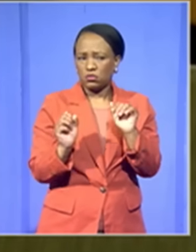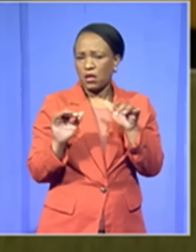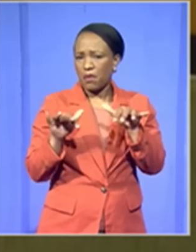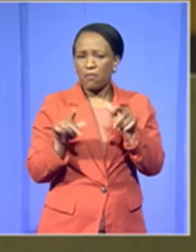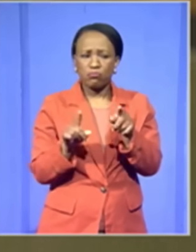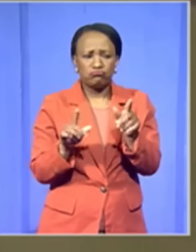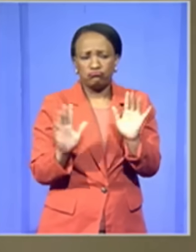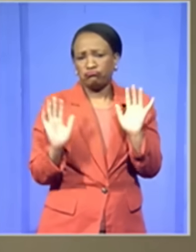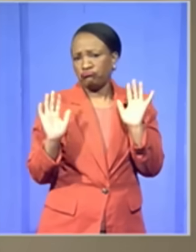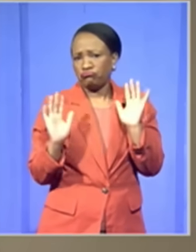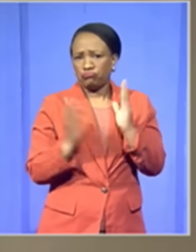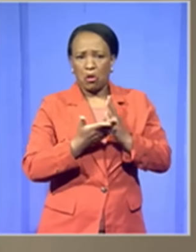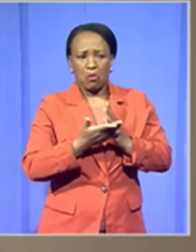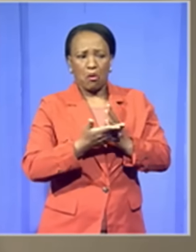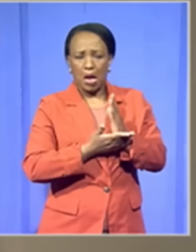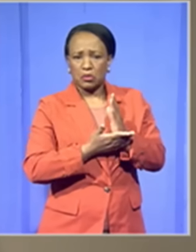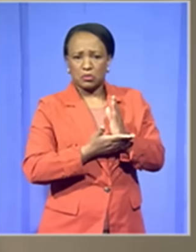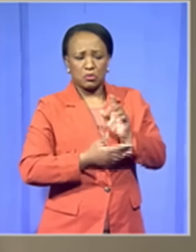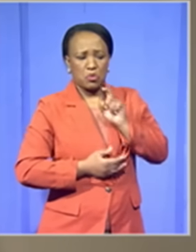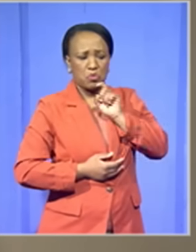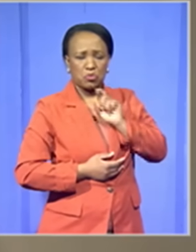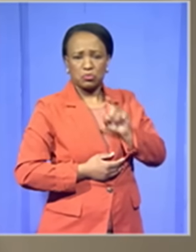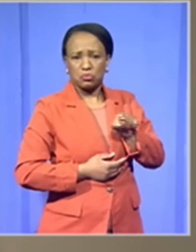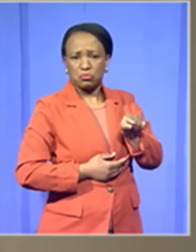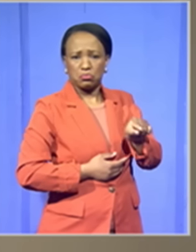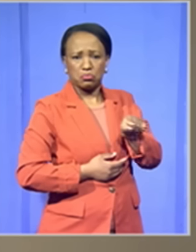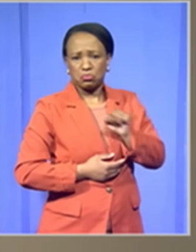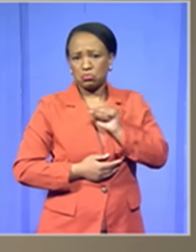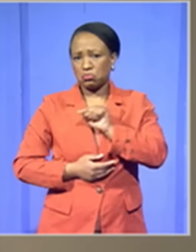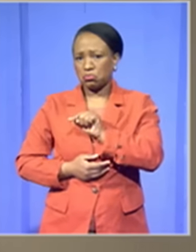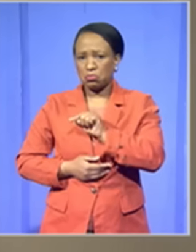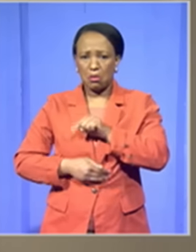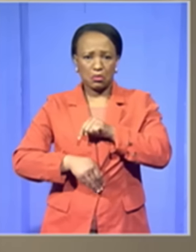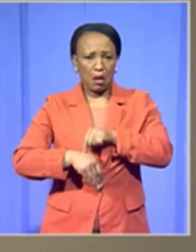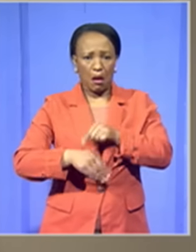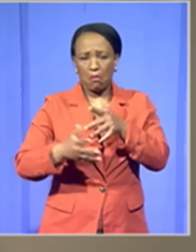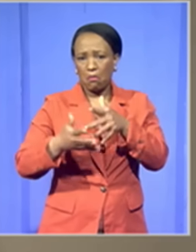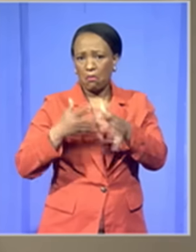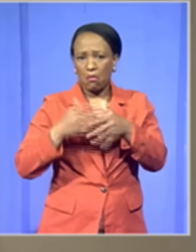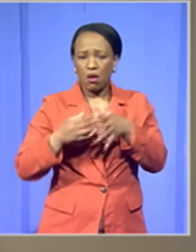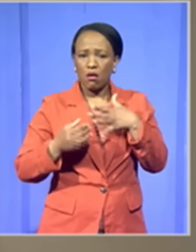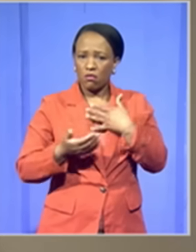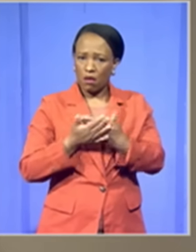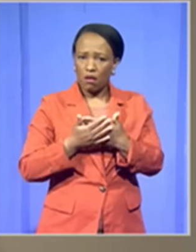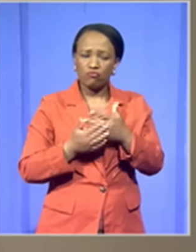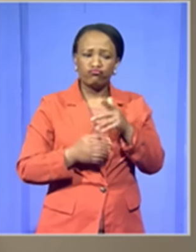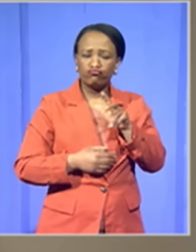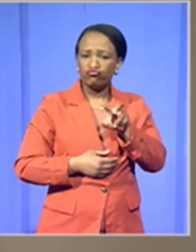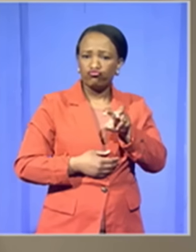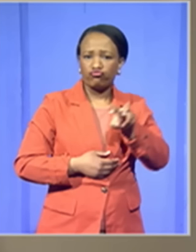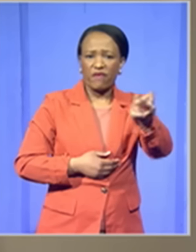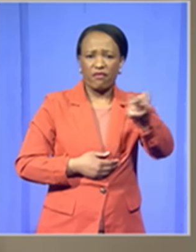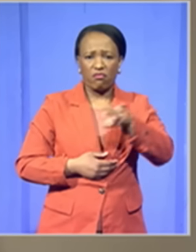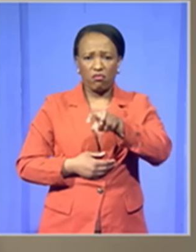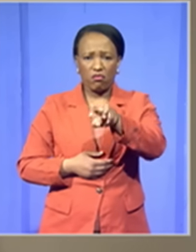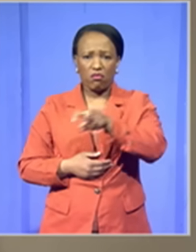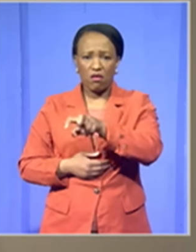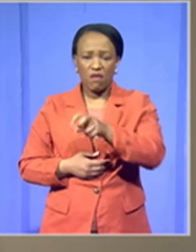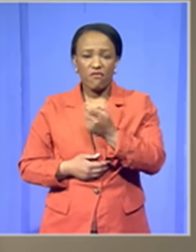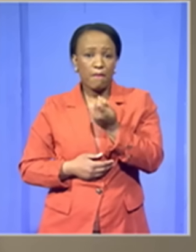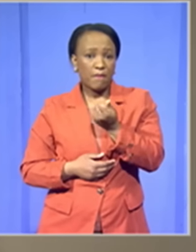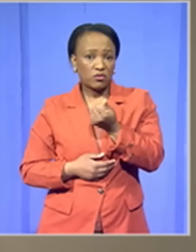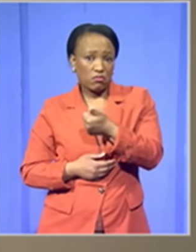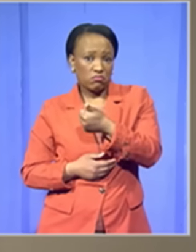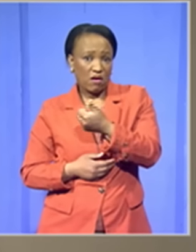ya gore a ka kgetha gore o nyaka go sepela ka koloi e feng ka nako e feng gore a fitlhe mo a yang gona kudu ge e le gore o kgona go ba le mašheleng